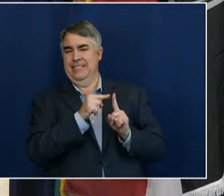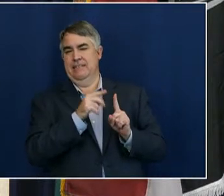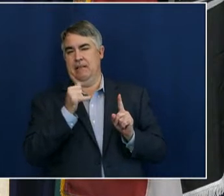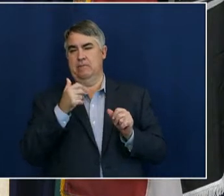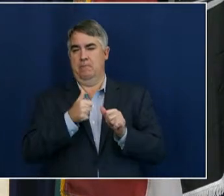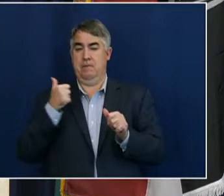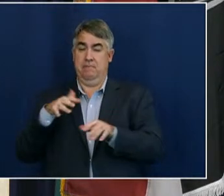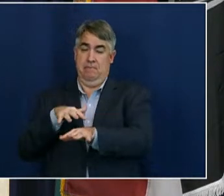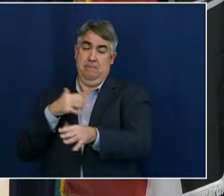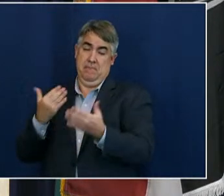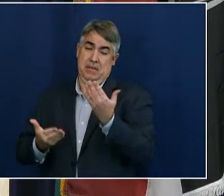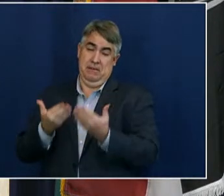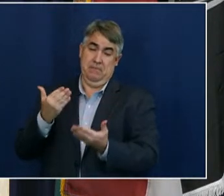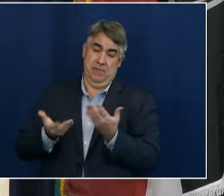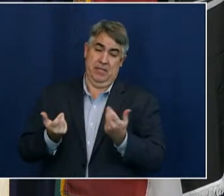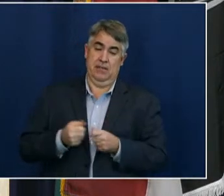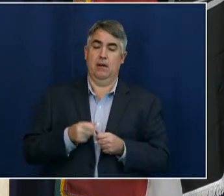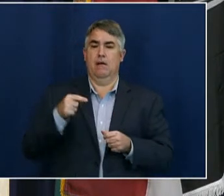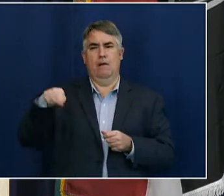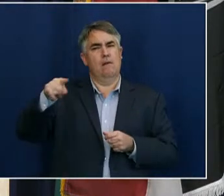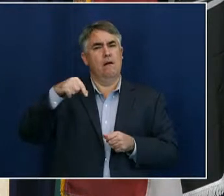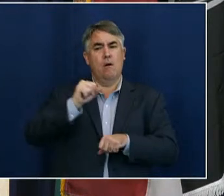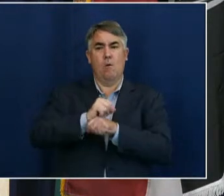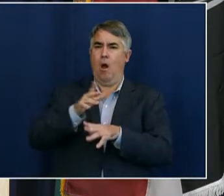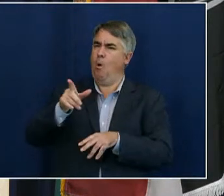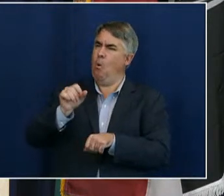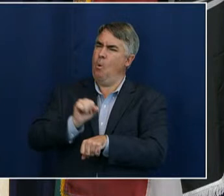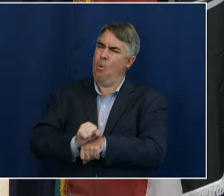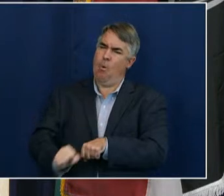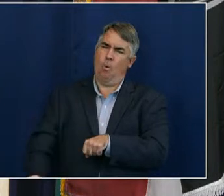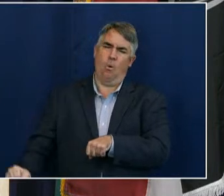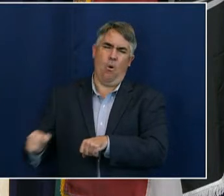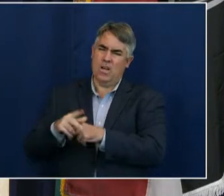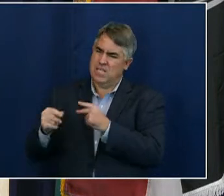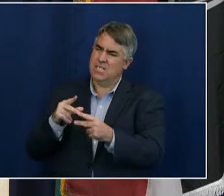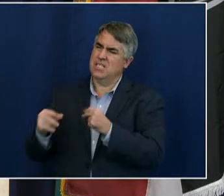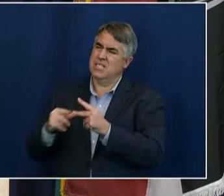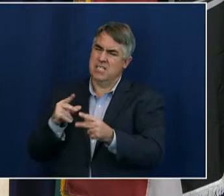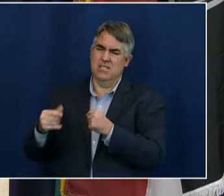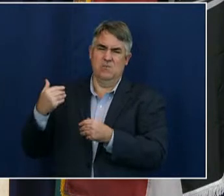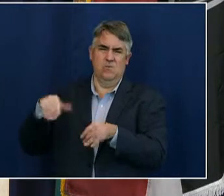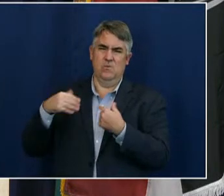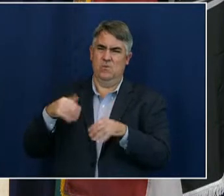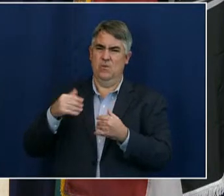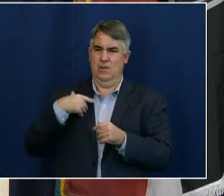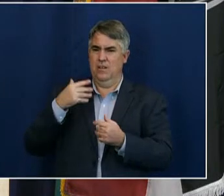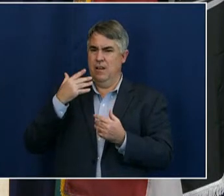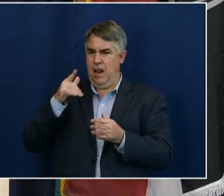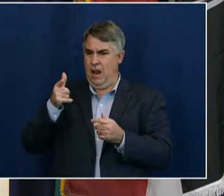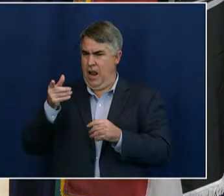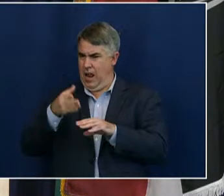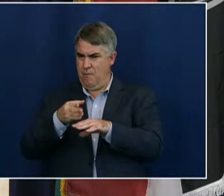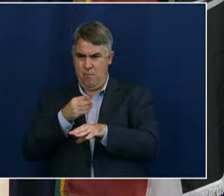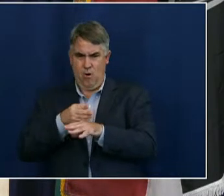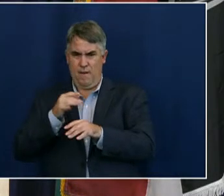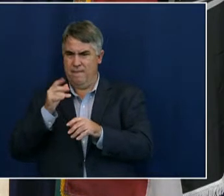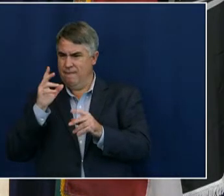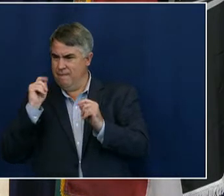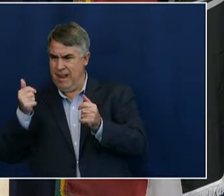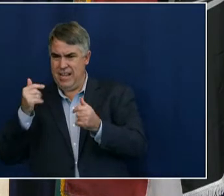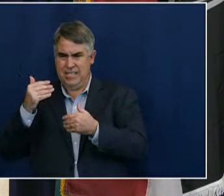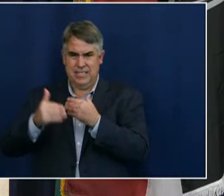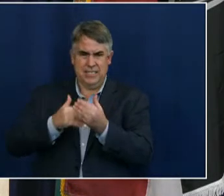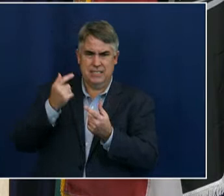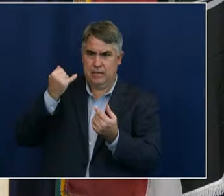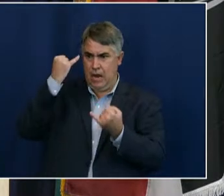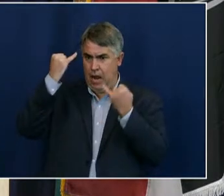But they're working really hard, and they're really trying to daily assess how they increase the throughput, the flow, and the convenience. And so again,